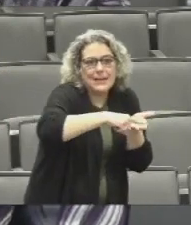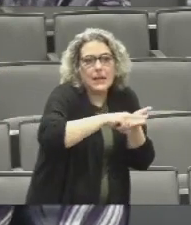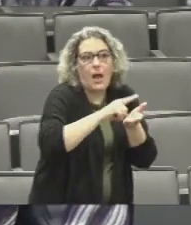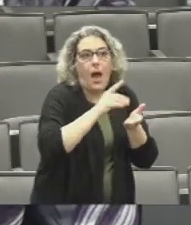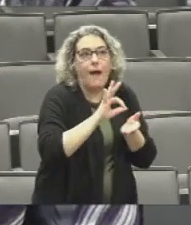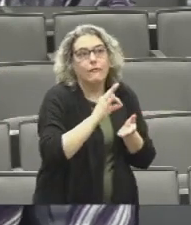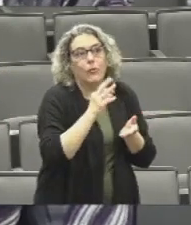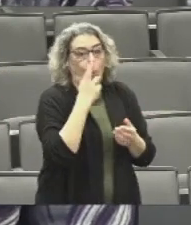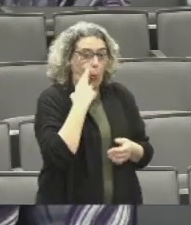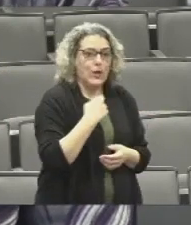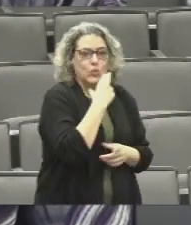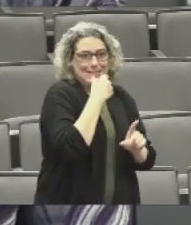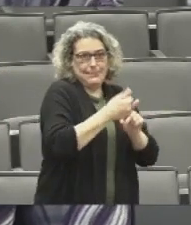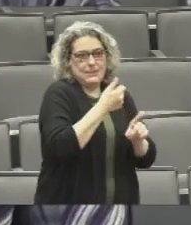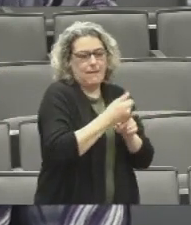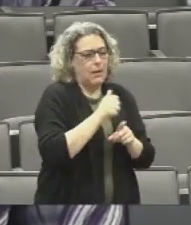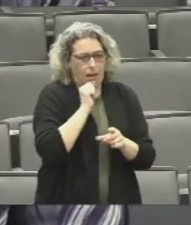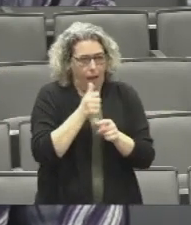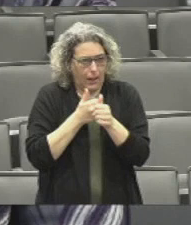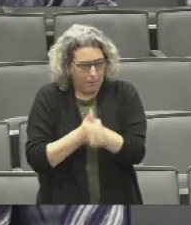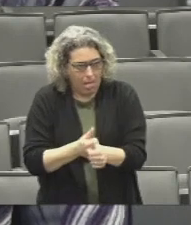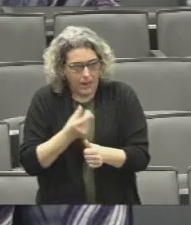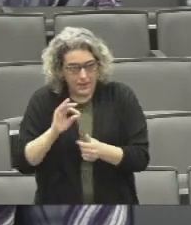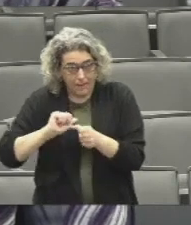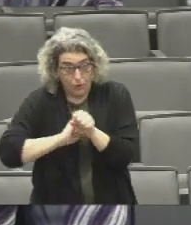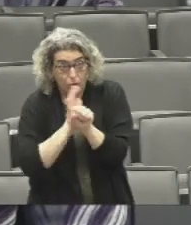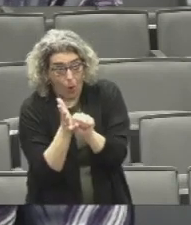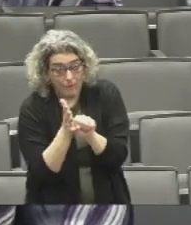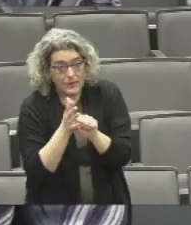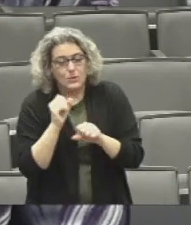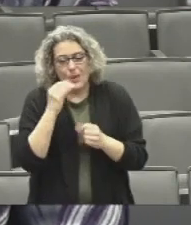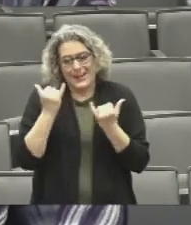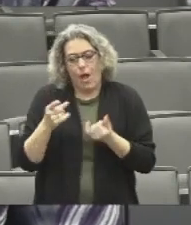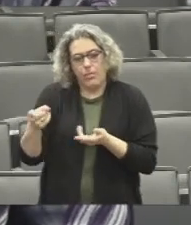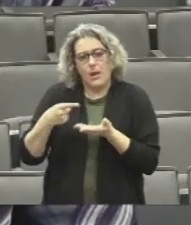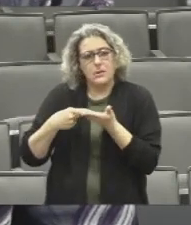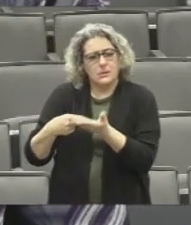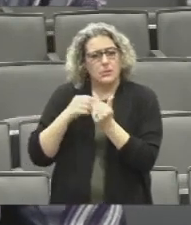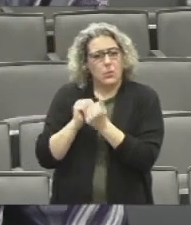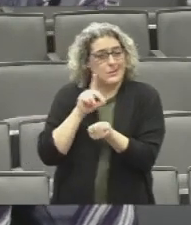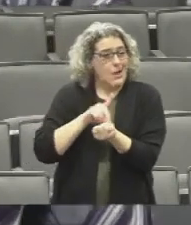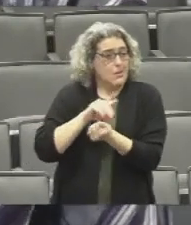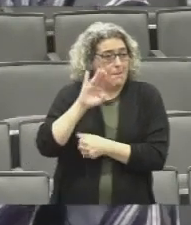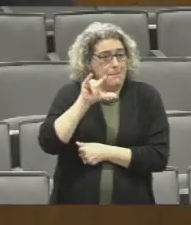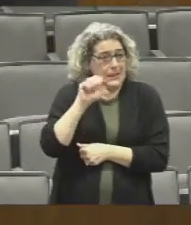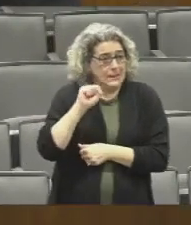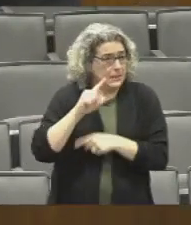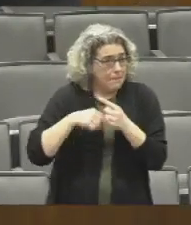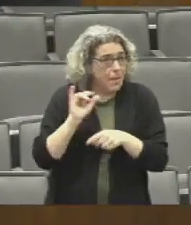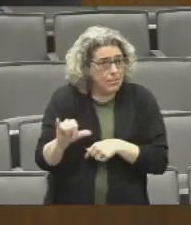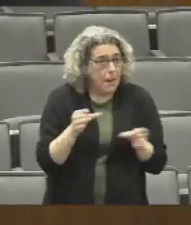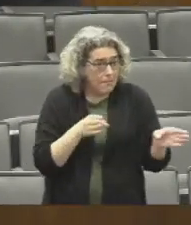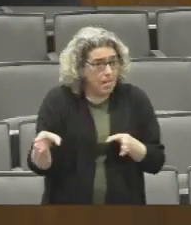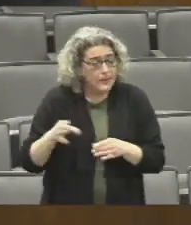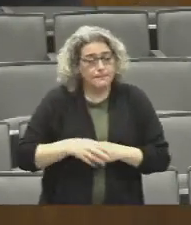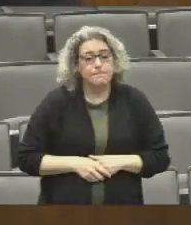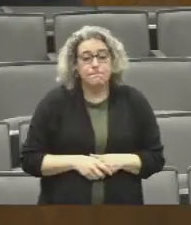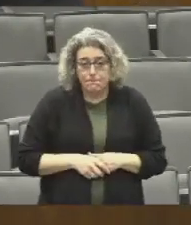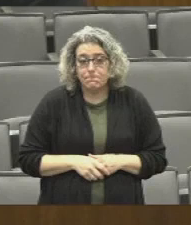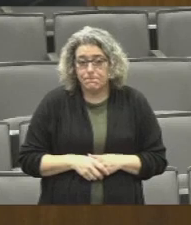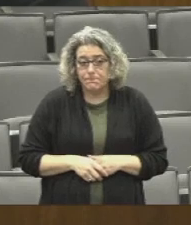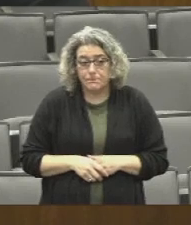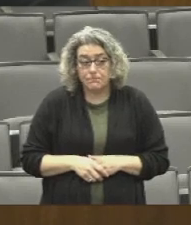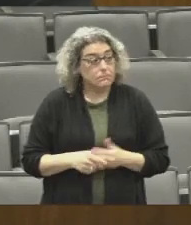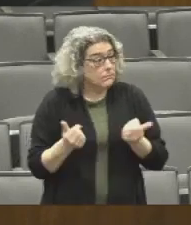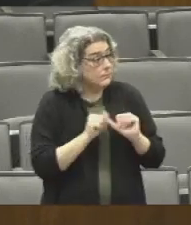that up. And they're working together with Dr. Fix on that plan. Thank you.